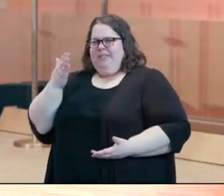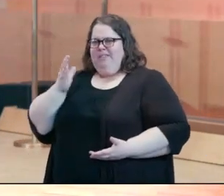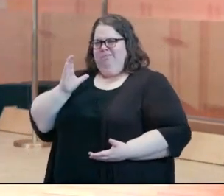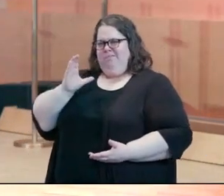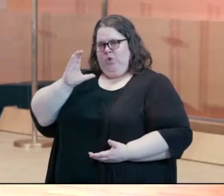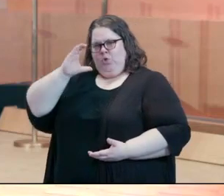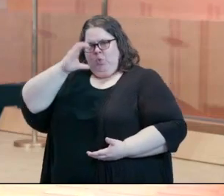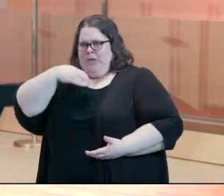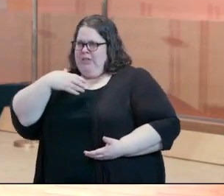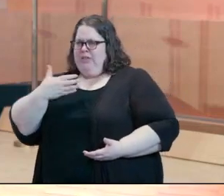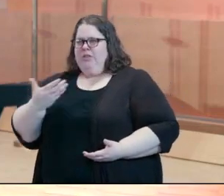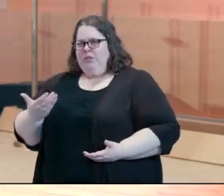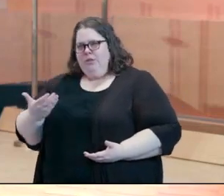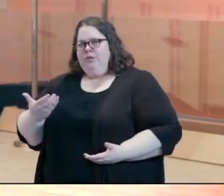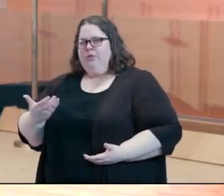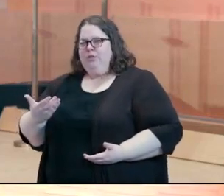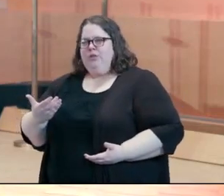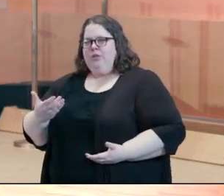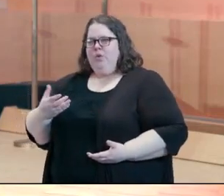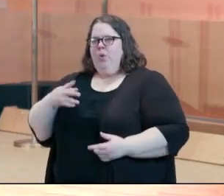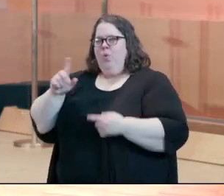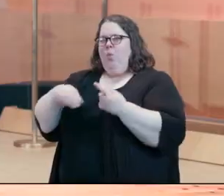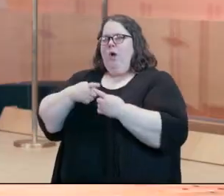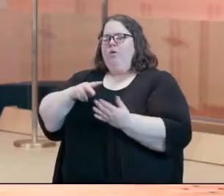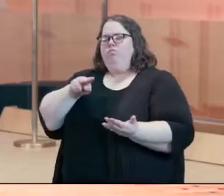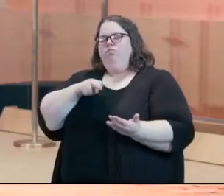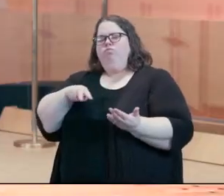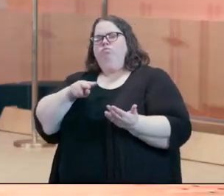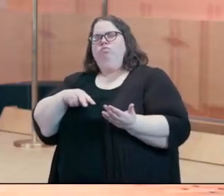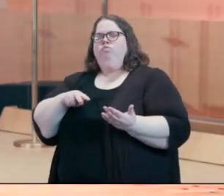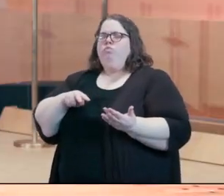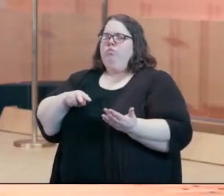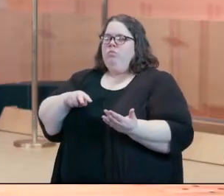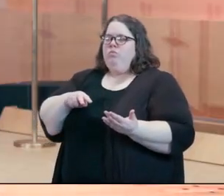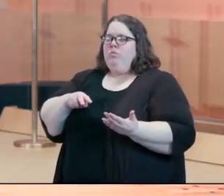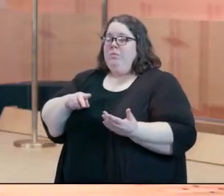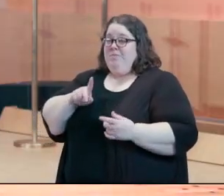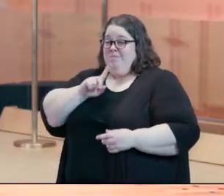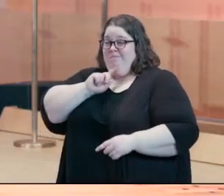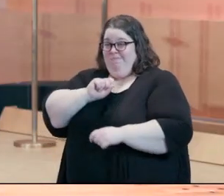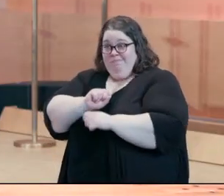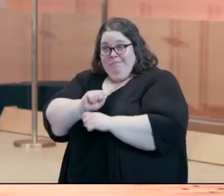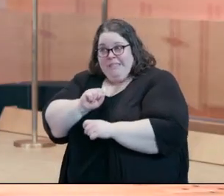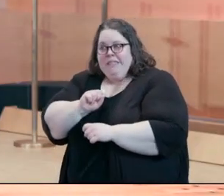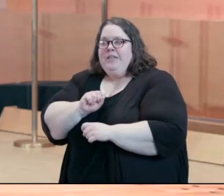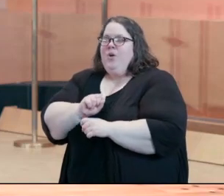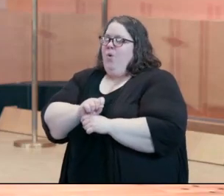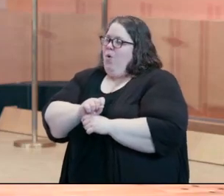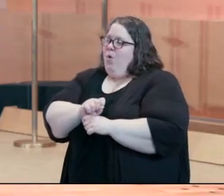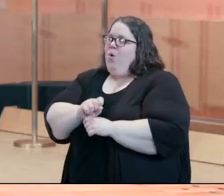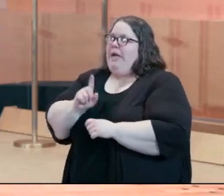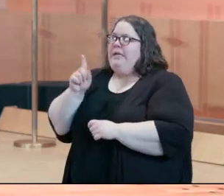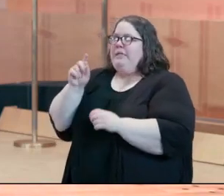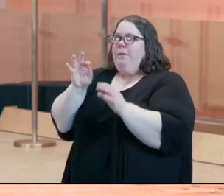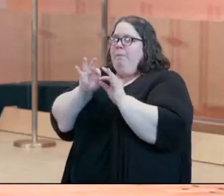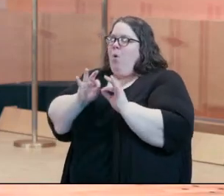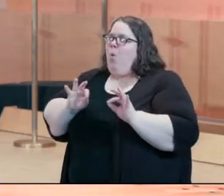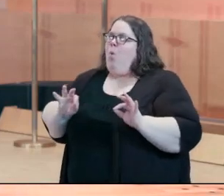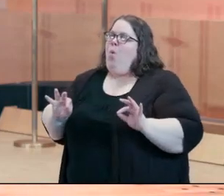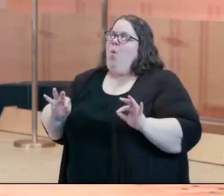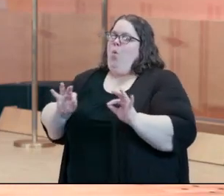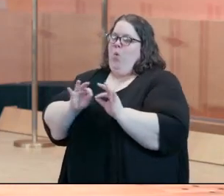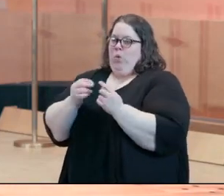odd to us on the surface. And yet it is one of the most critical things as it's going to start